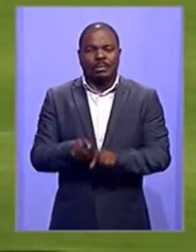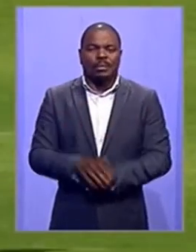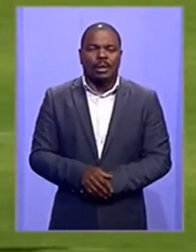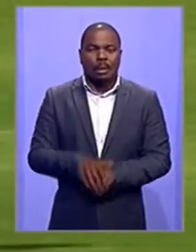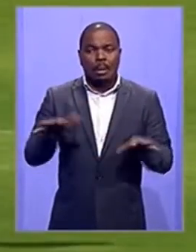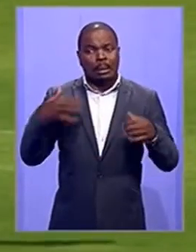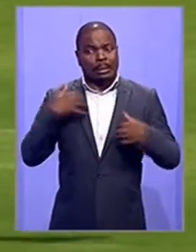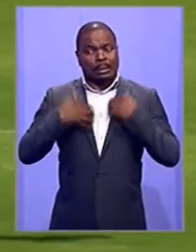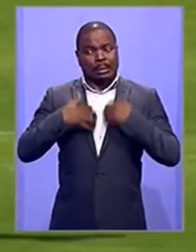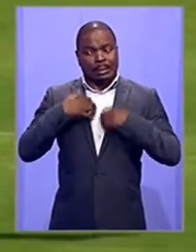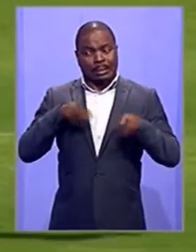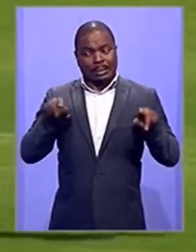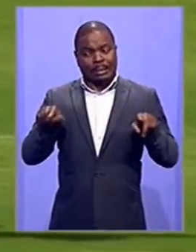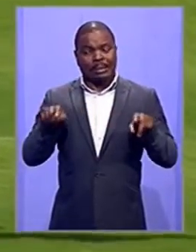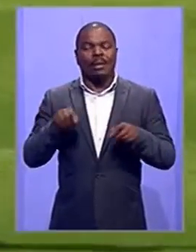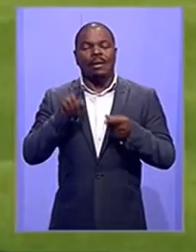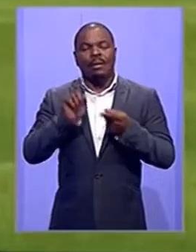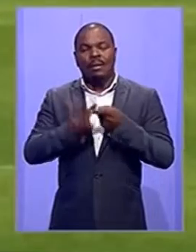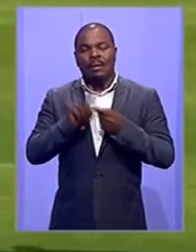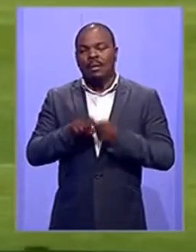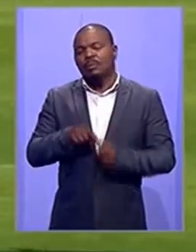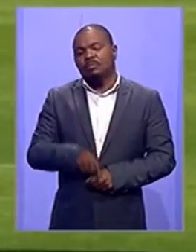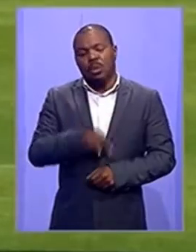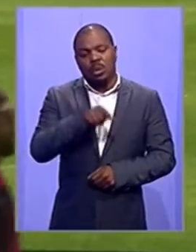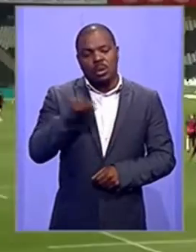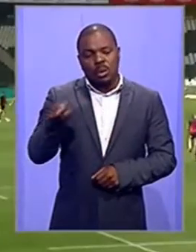mafubedu, di-Boks ha di so hlole All Blacks lapeng